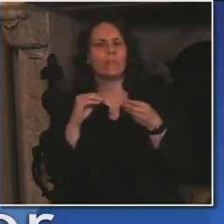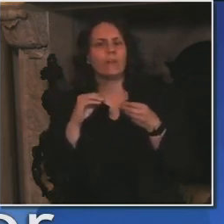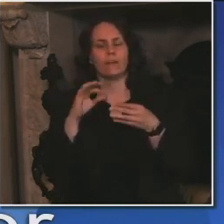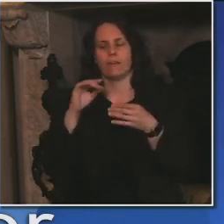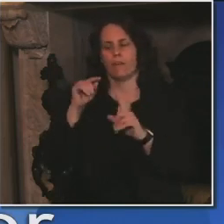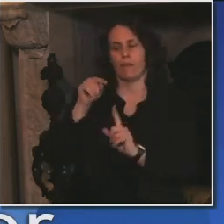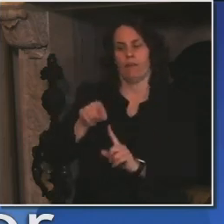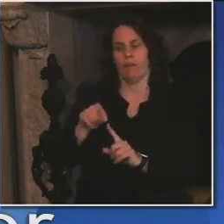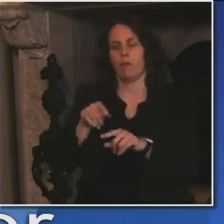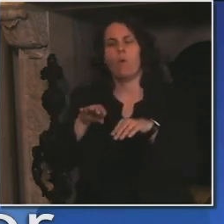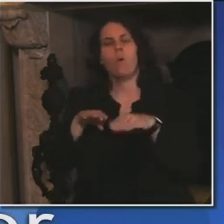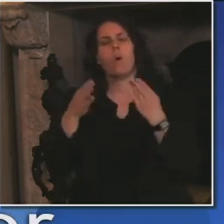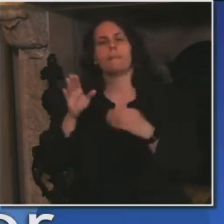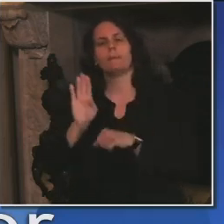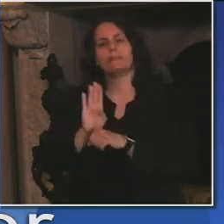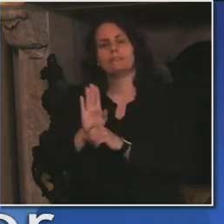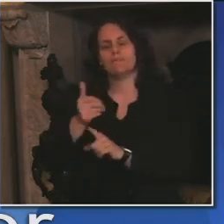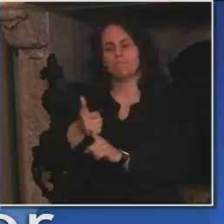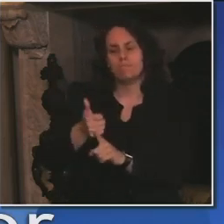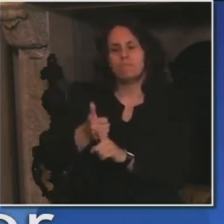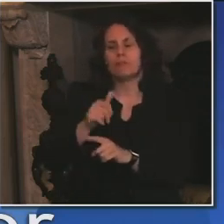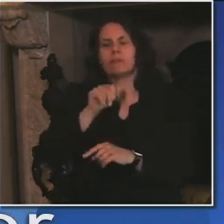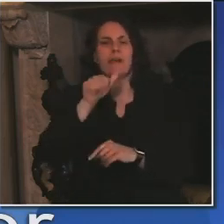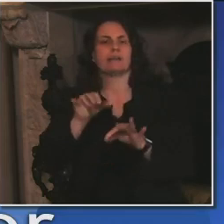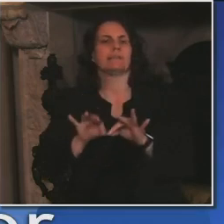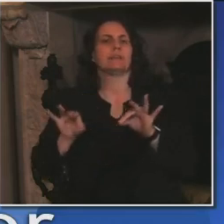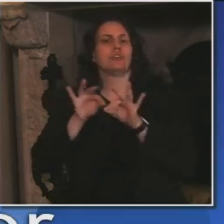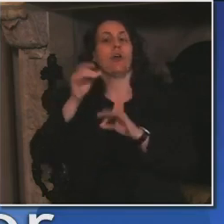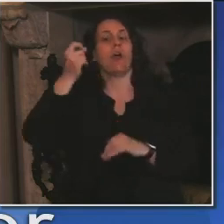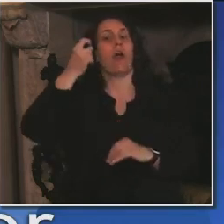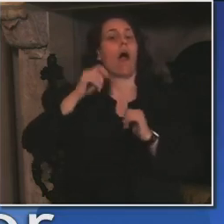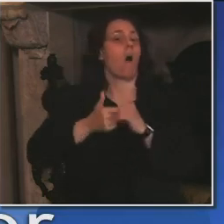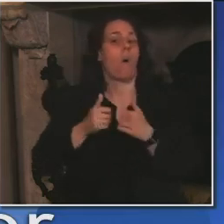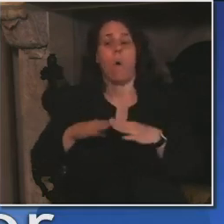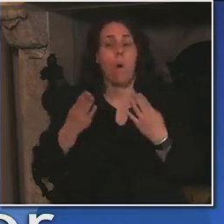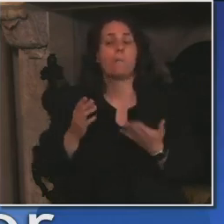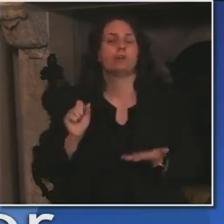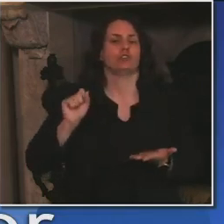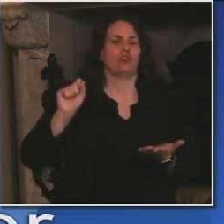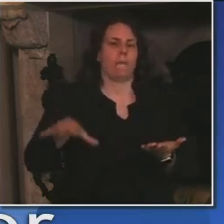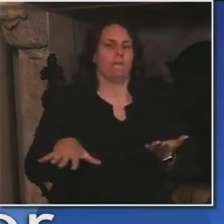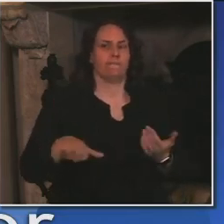and so on. But I was part of the Department of Tourism and WEDIC